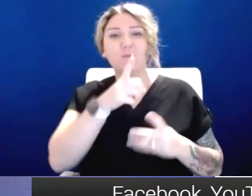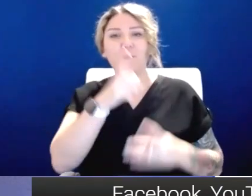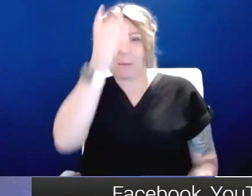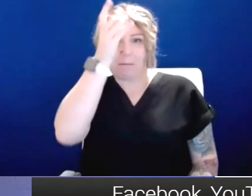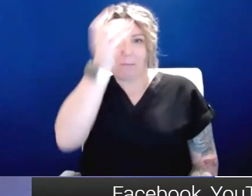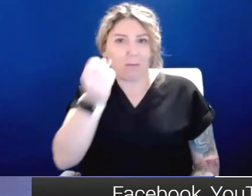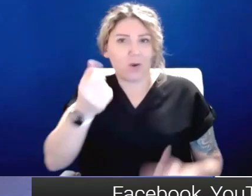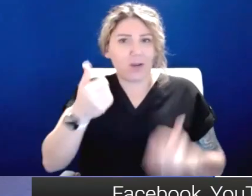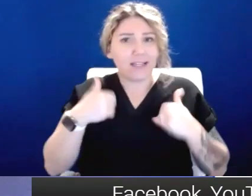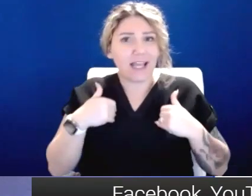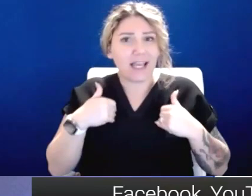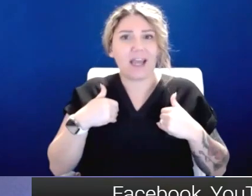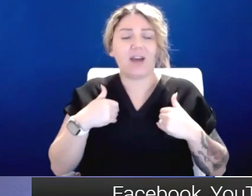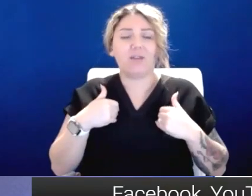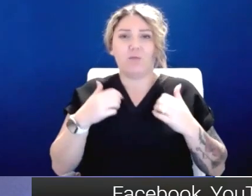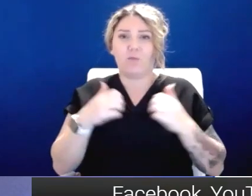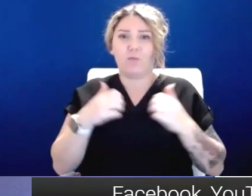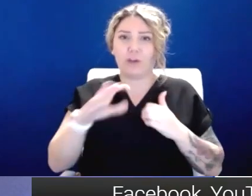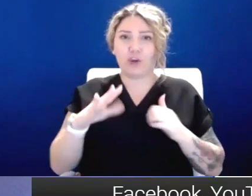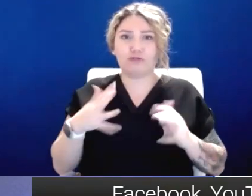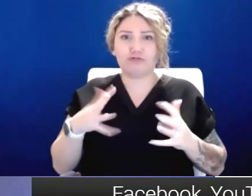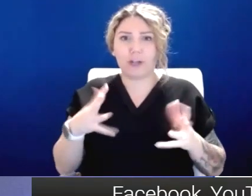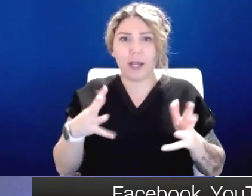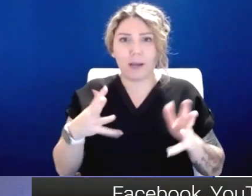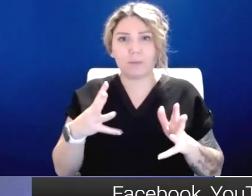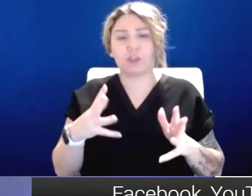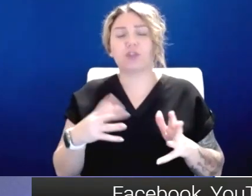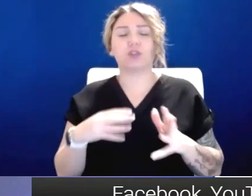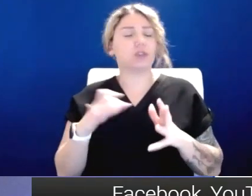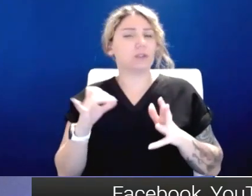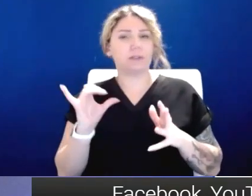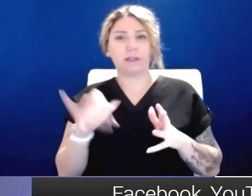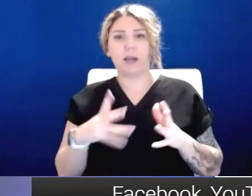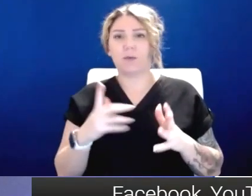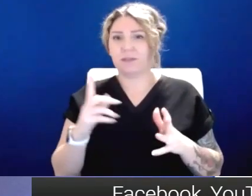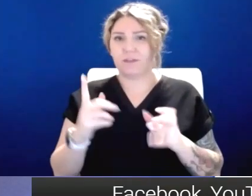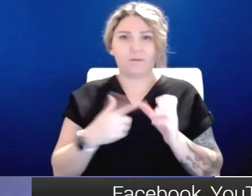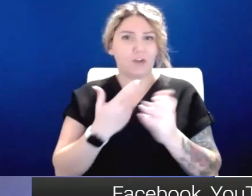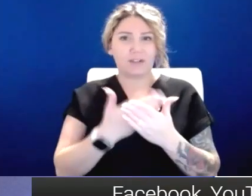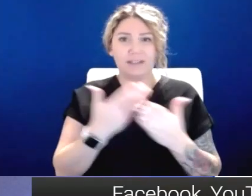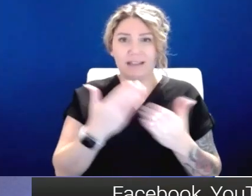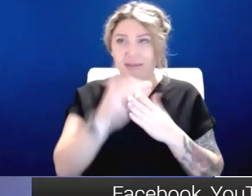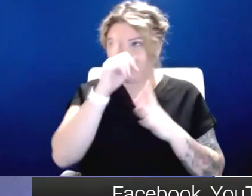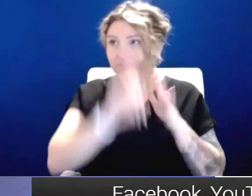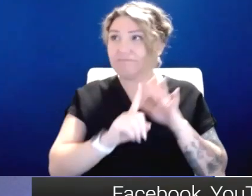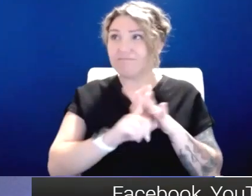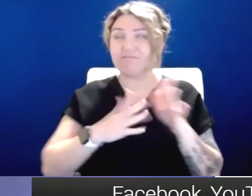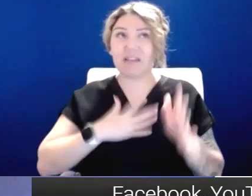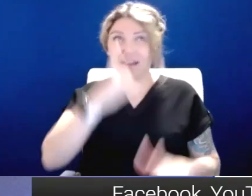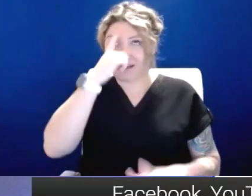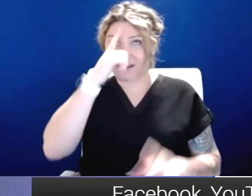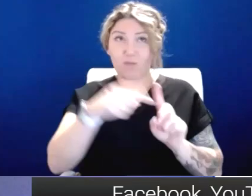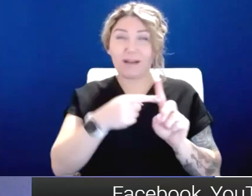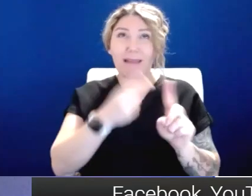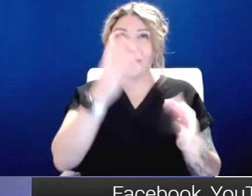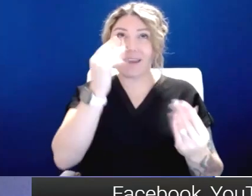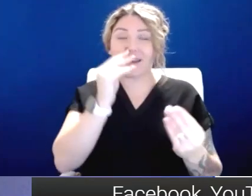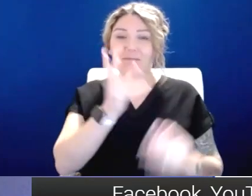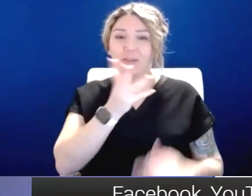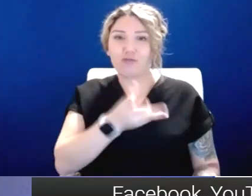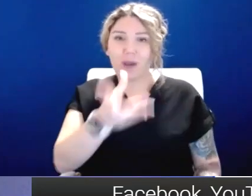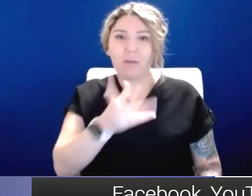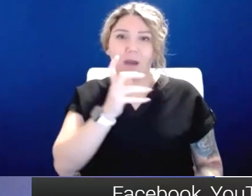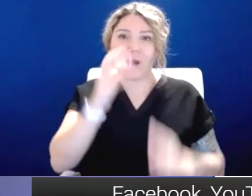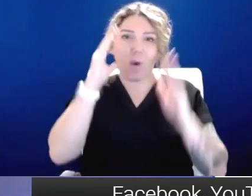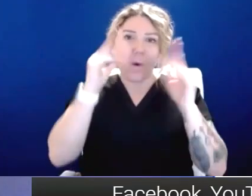her was her severe tremors and shaking. That's just kind of the first thing that sadly that pops into my head when I think of my grandmother. And I so hope she could have been around to be